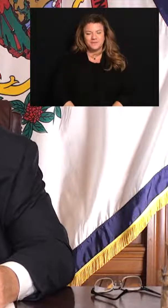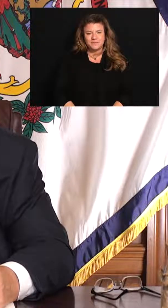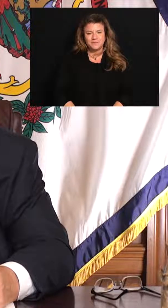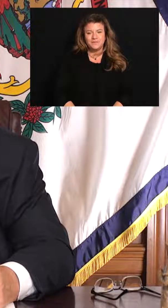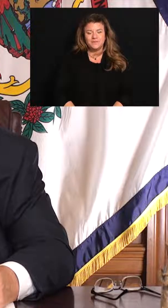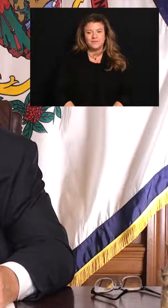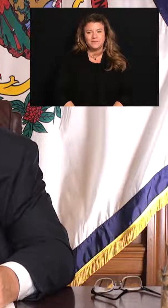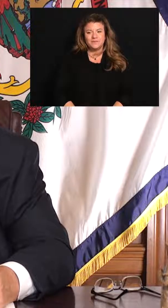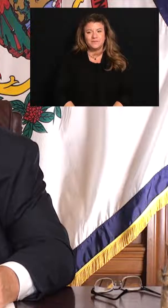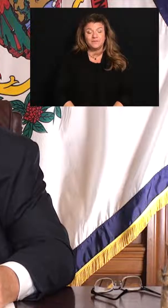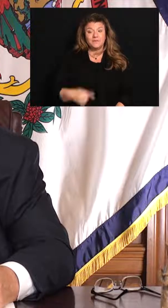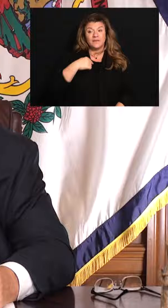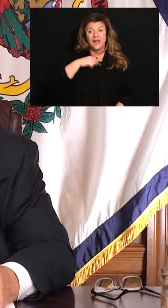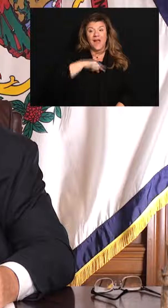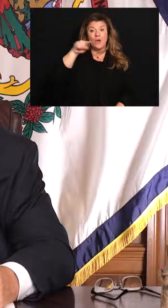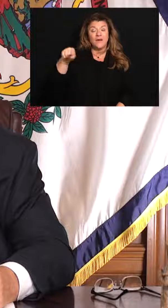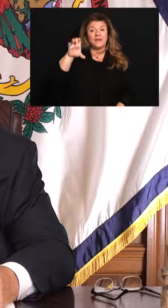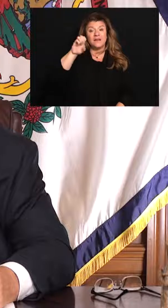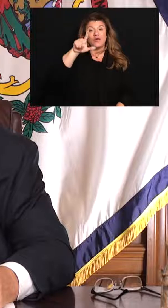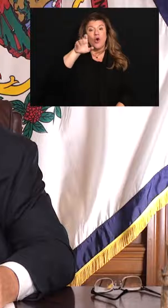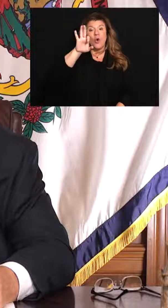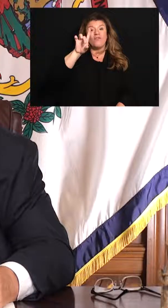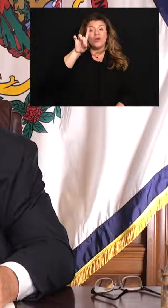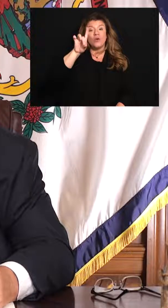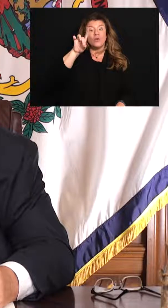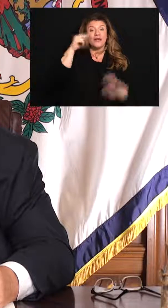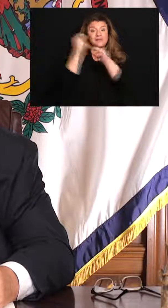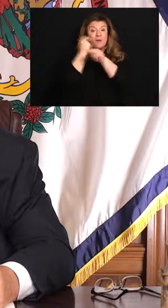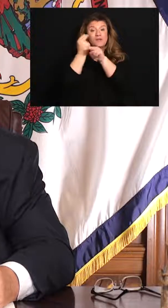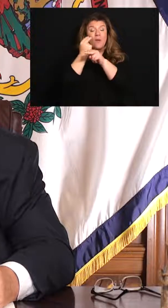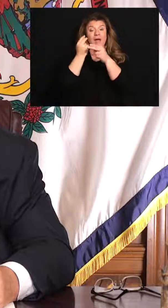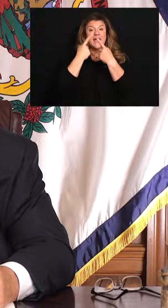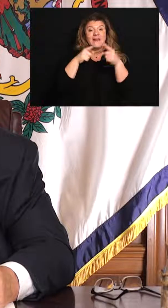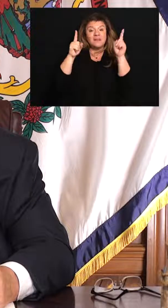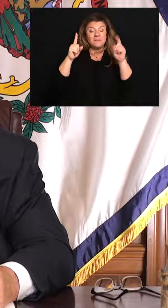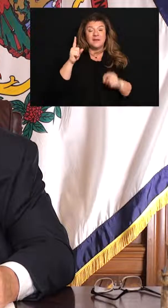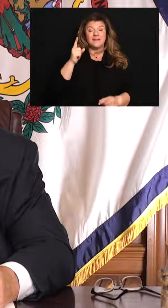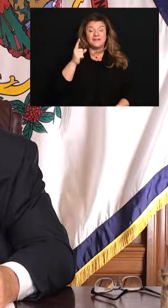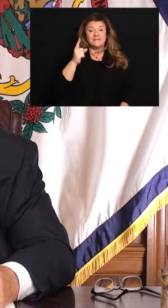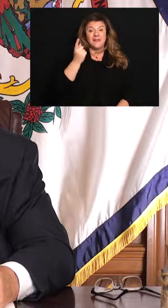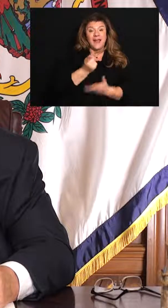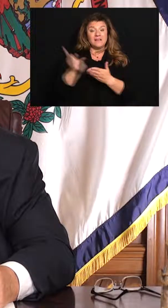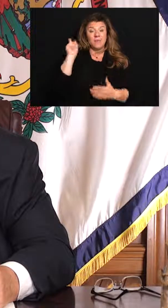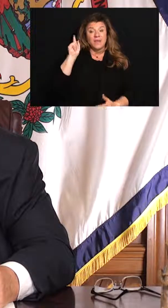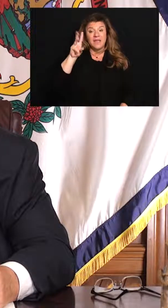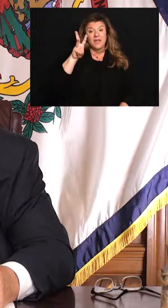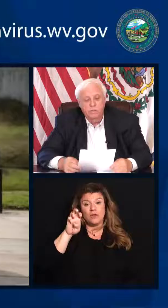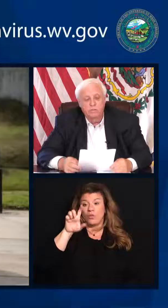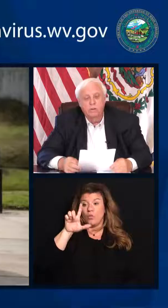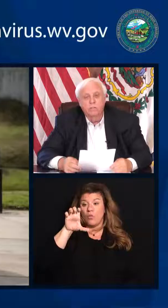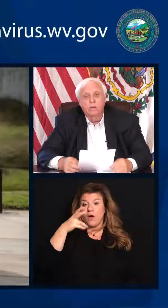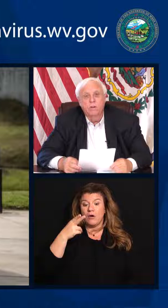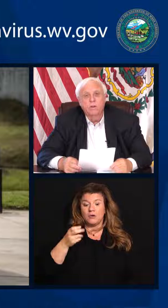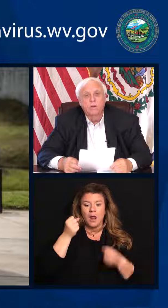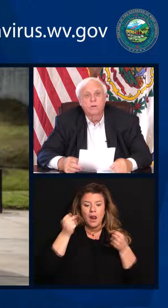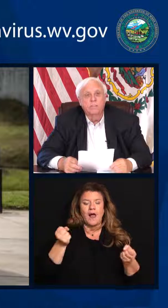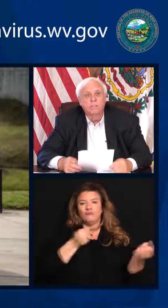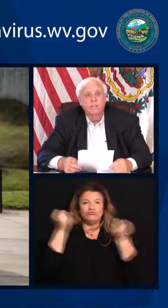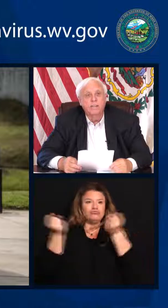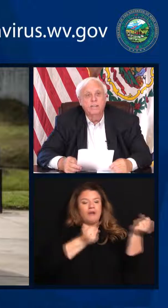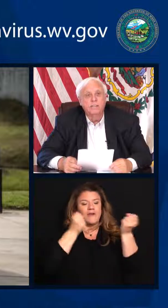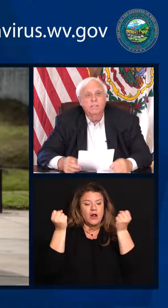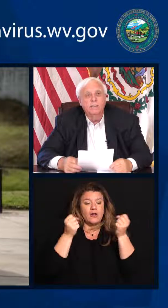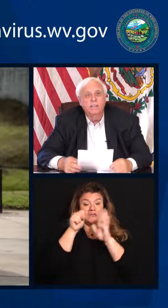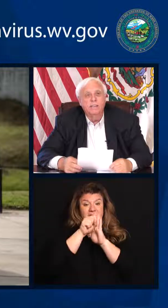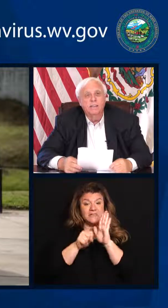I went to the Coalfield Expressway announcement in Welch the other day. A lot of driving, crisscrossing all the way across the